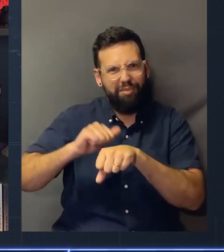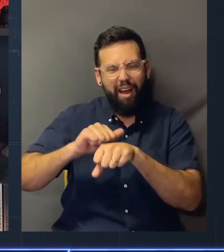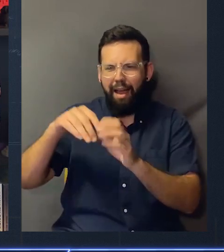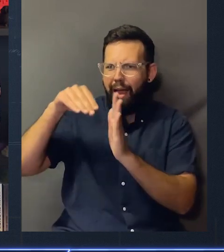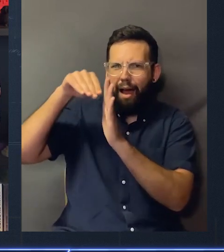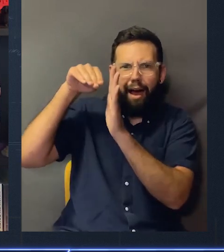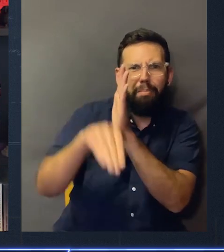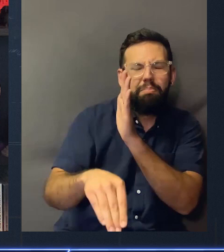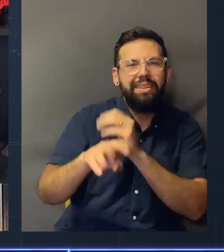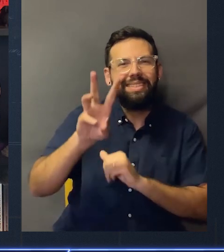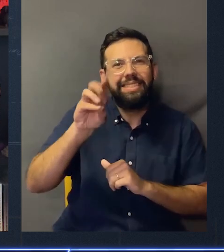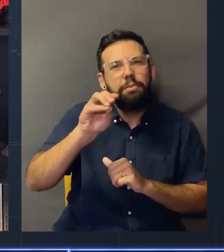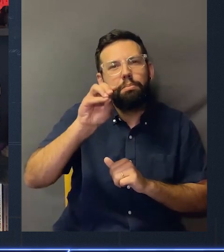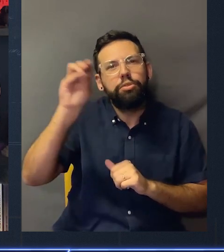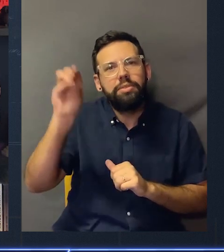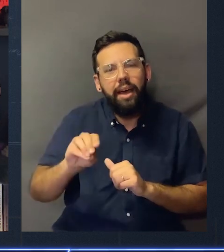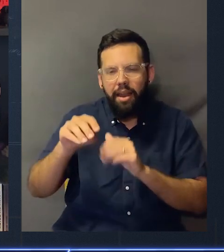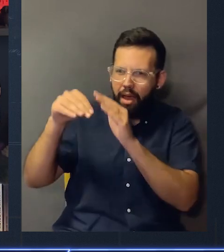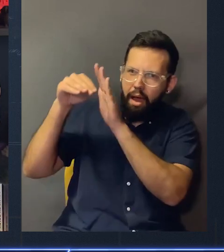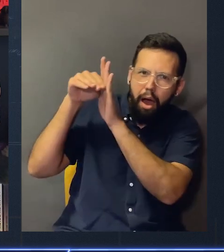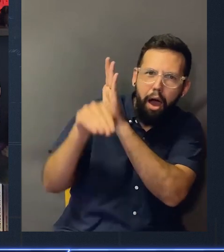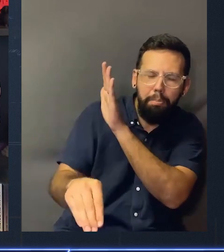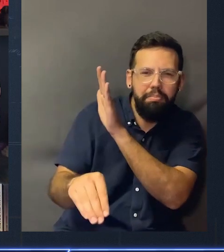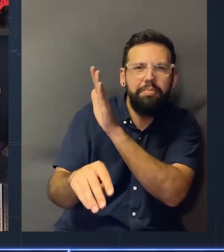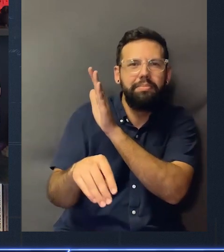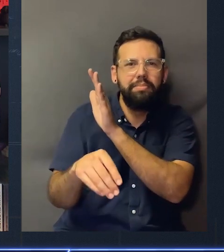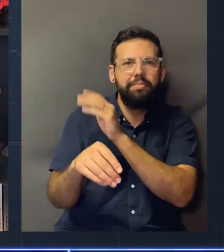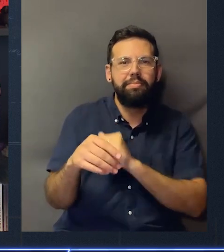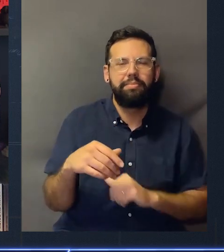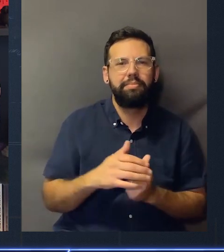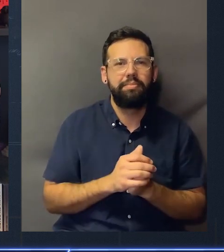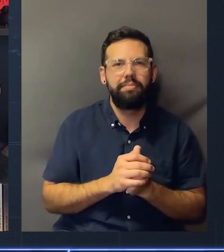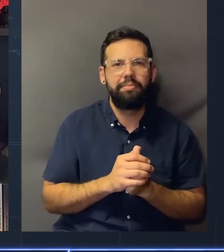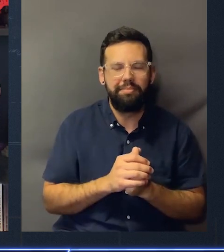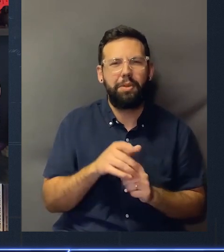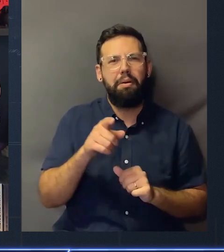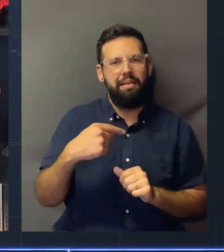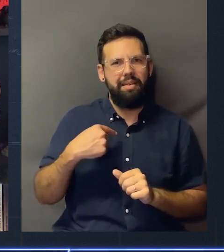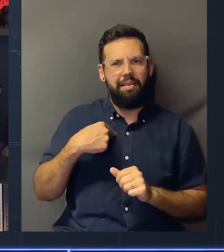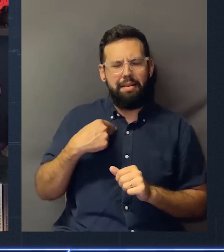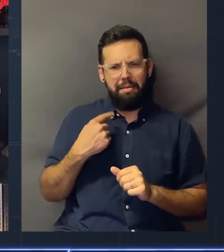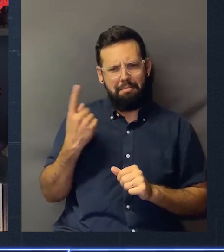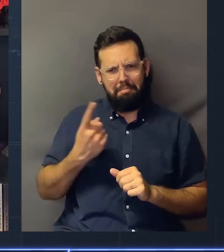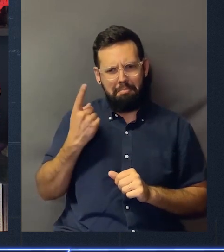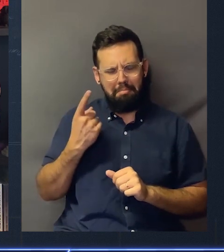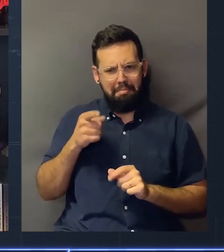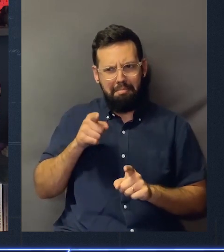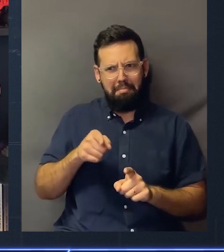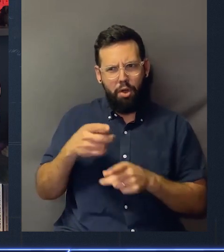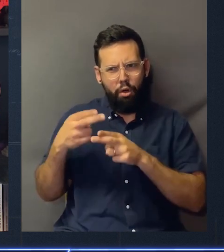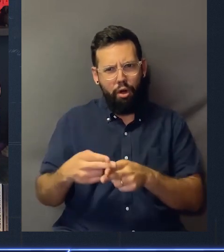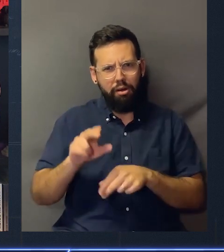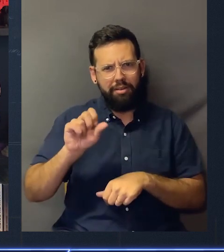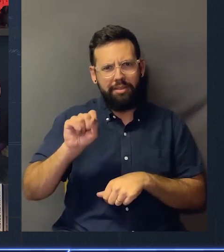60% grade. Now, kind of thinking I'm thinking, well, what was the Stairs of Death? Was this like just a really